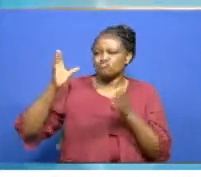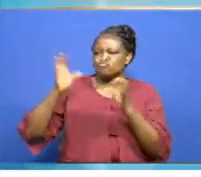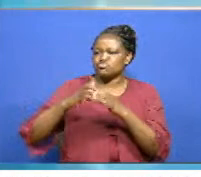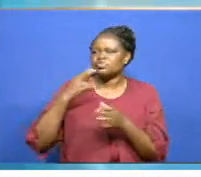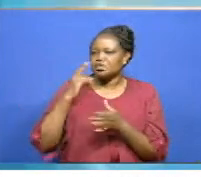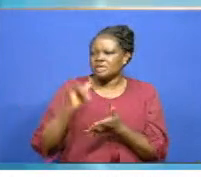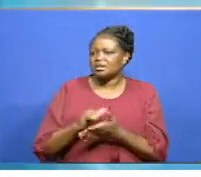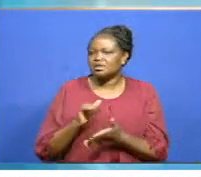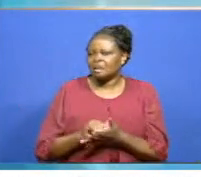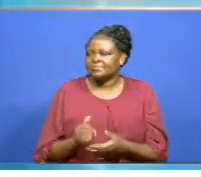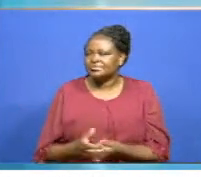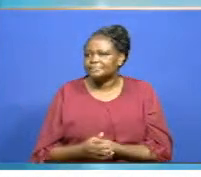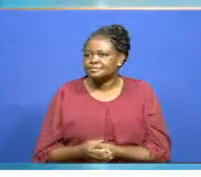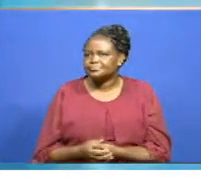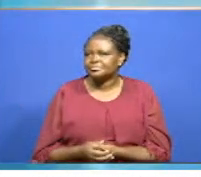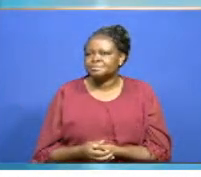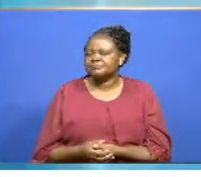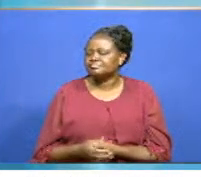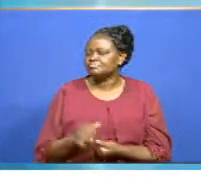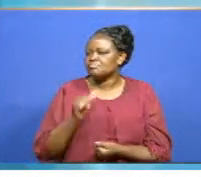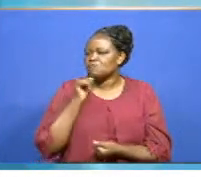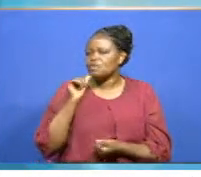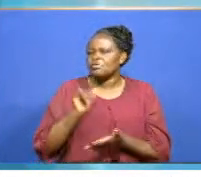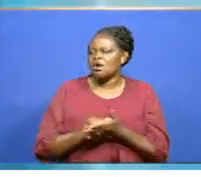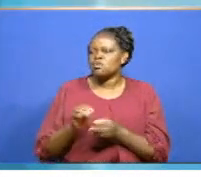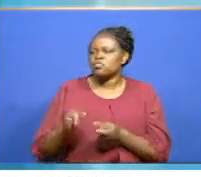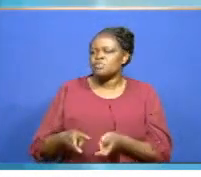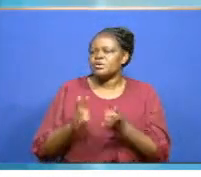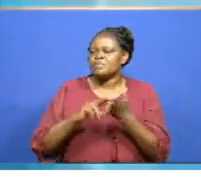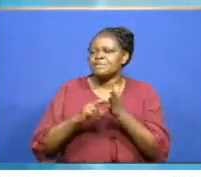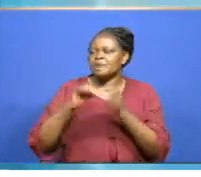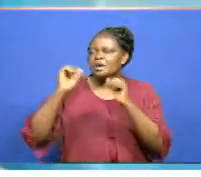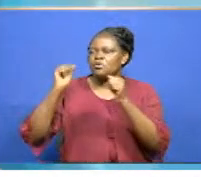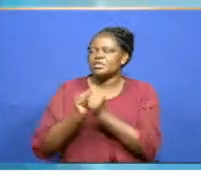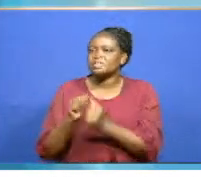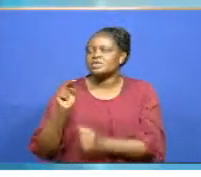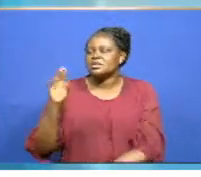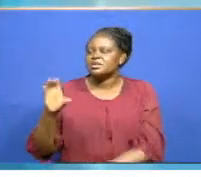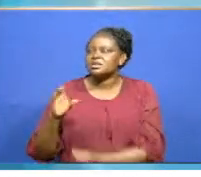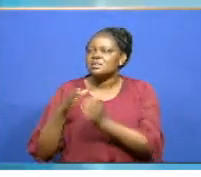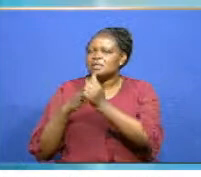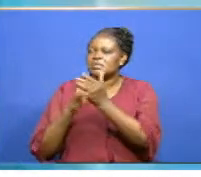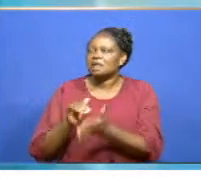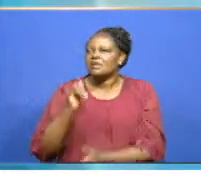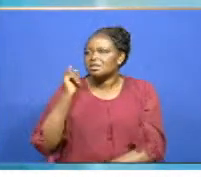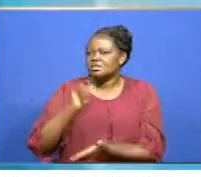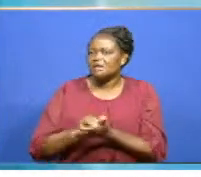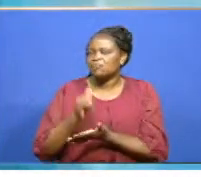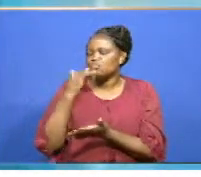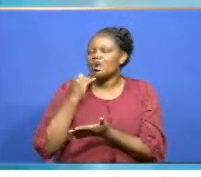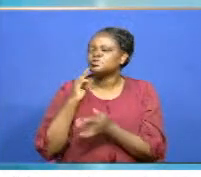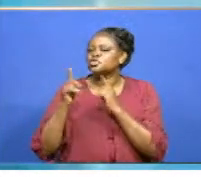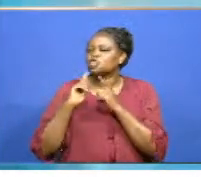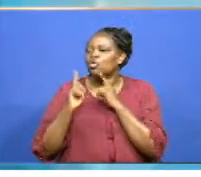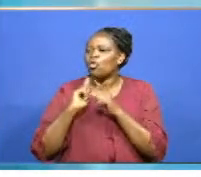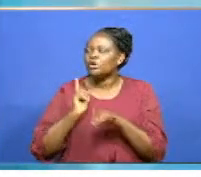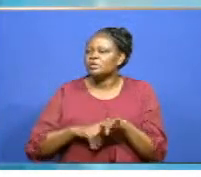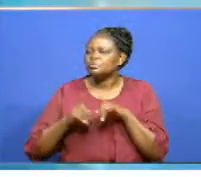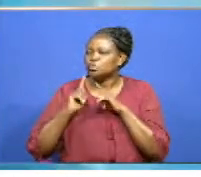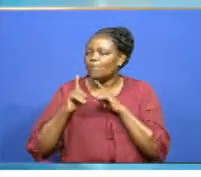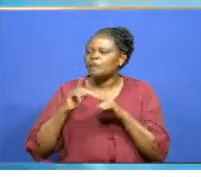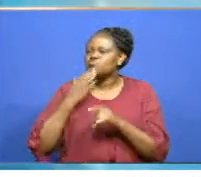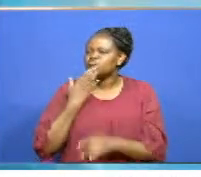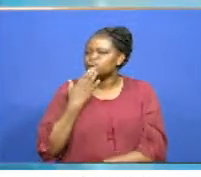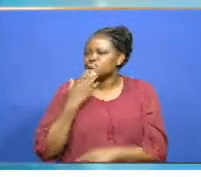that it is not that way. So I agree with the ANC leader that why do you sing the song when it comes to Luyas?